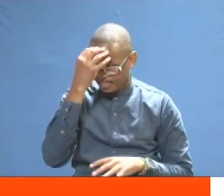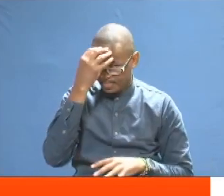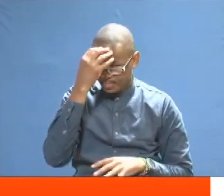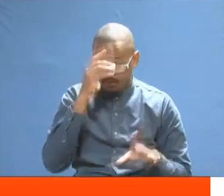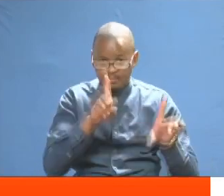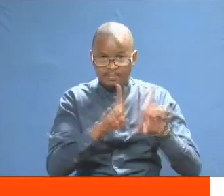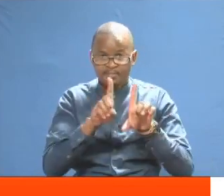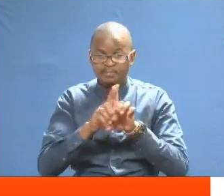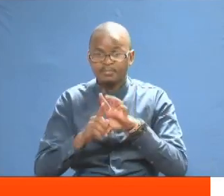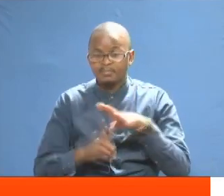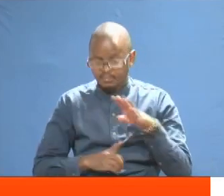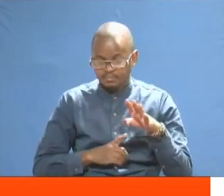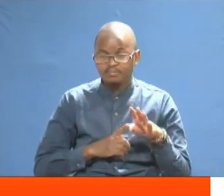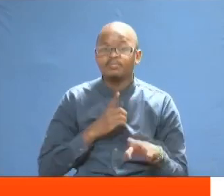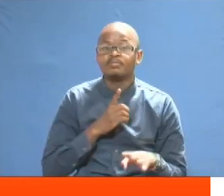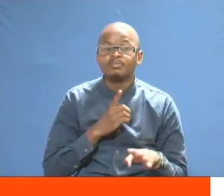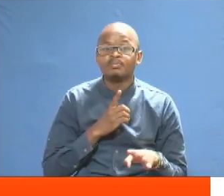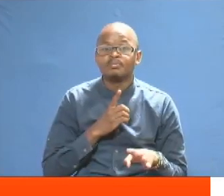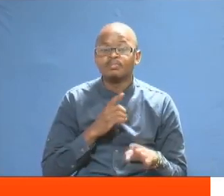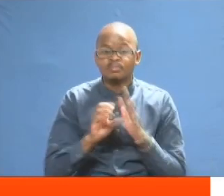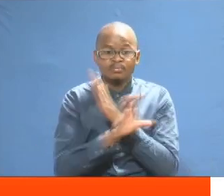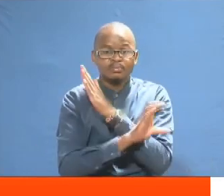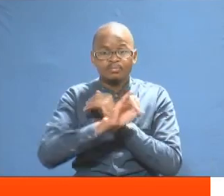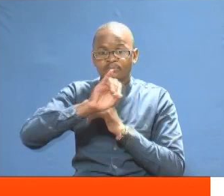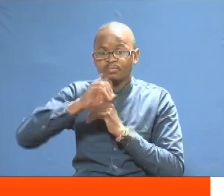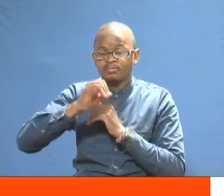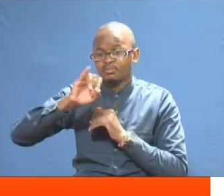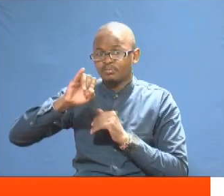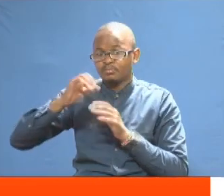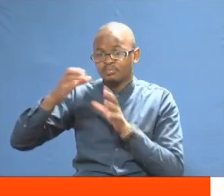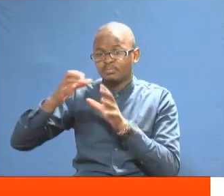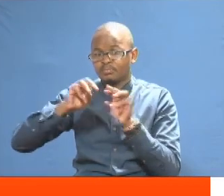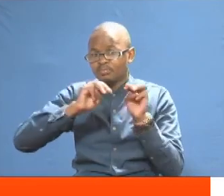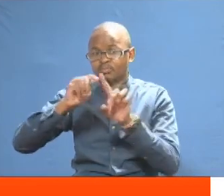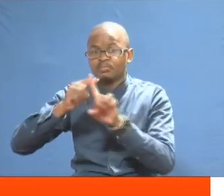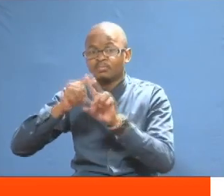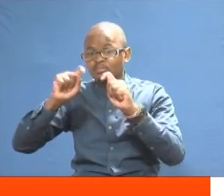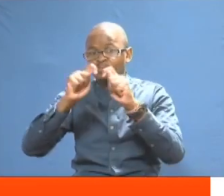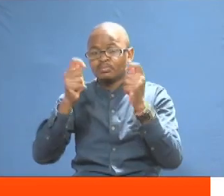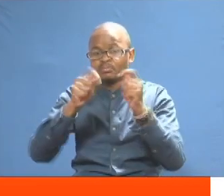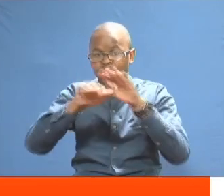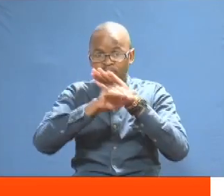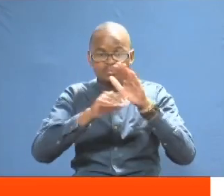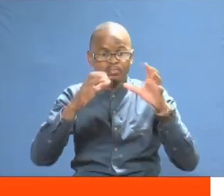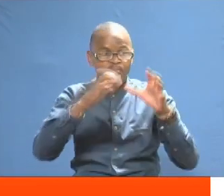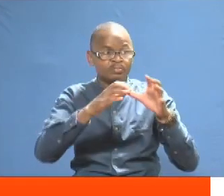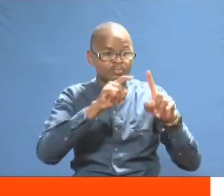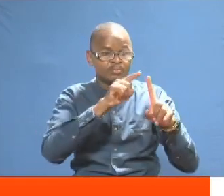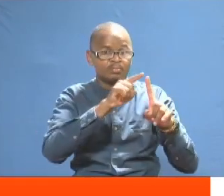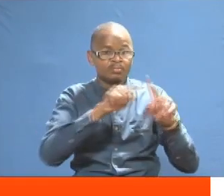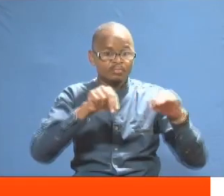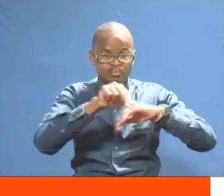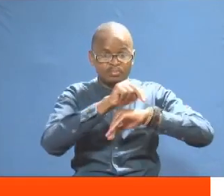they are also disappointed that the country, Jubilee Party, was moving the country from ethnic-based political parties to